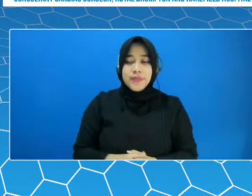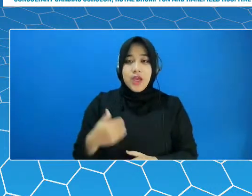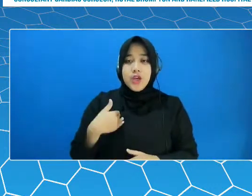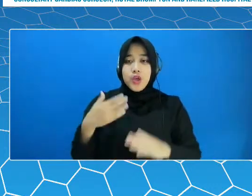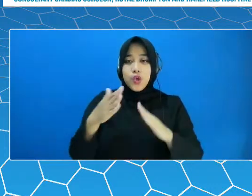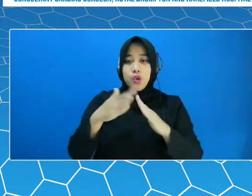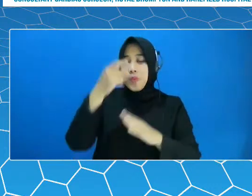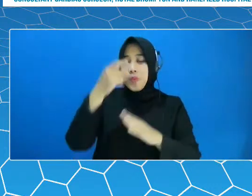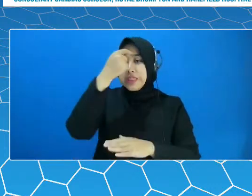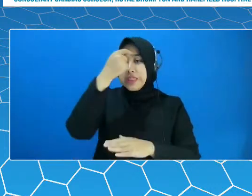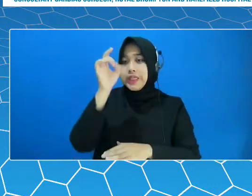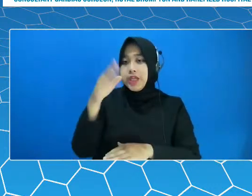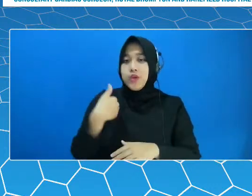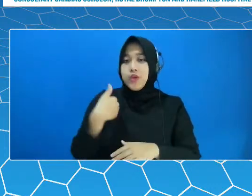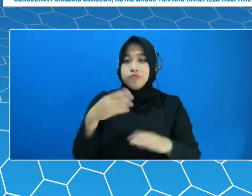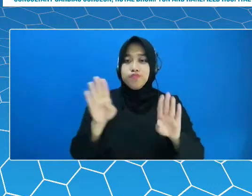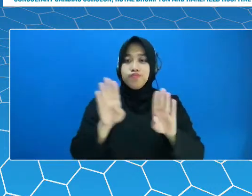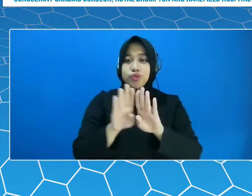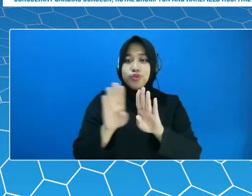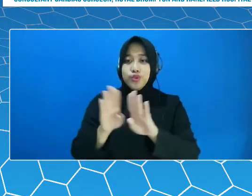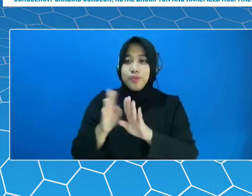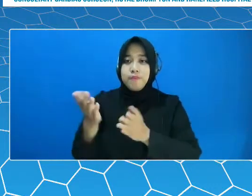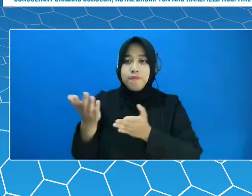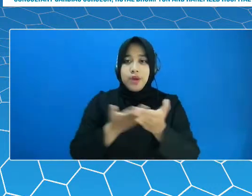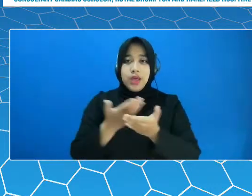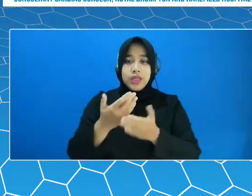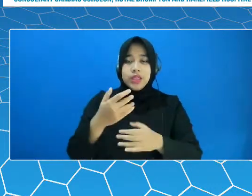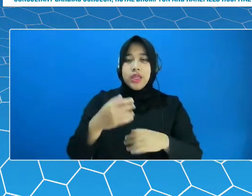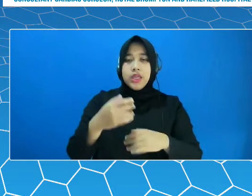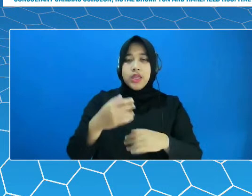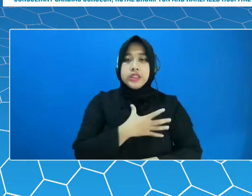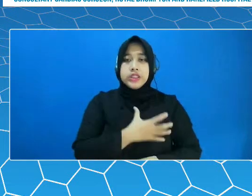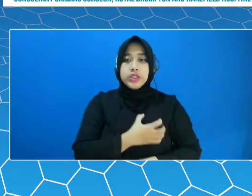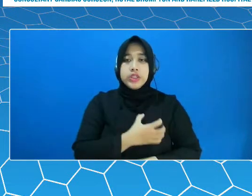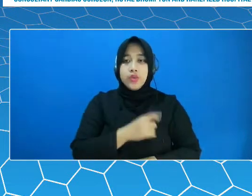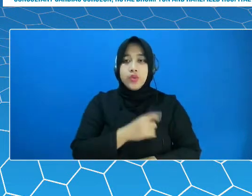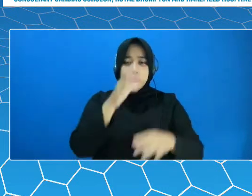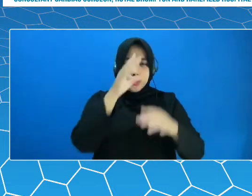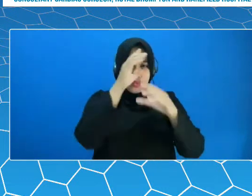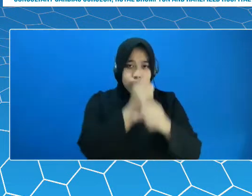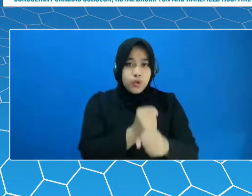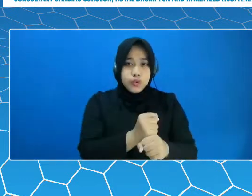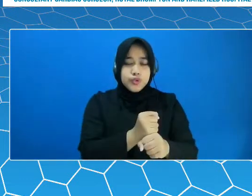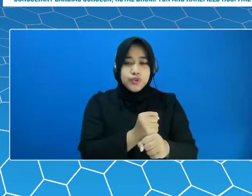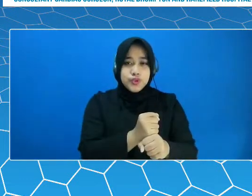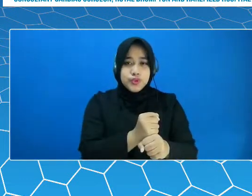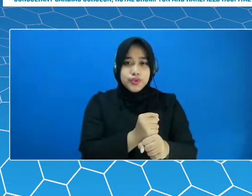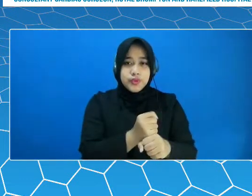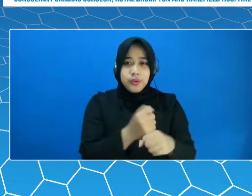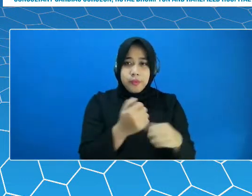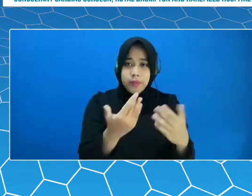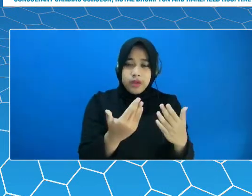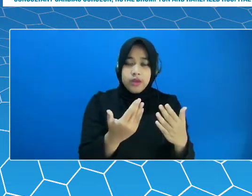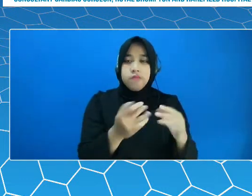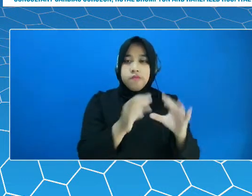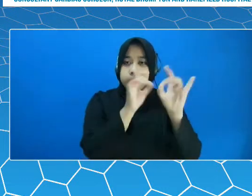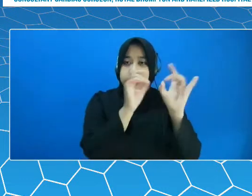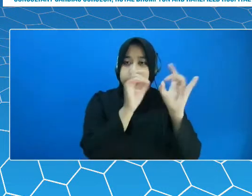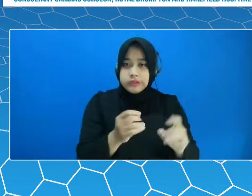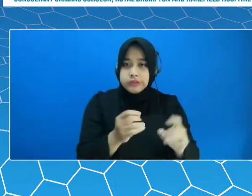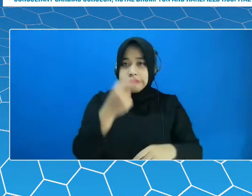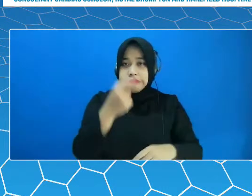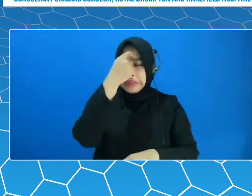and concentrate on other aspects of various. So, for example, Hammersmith were dealing